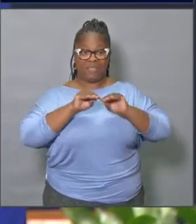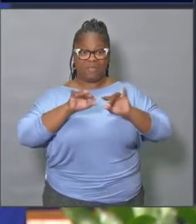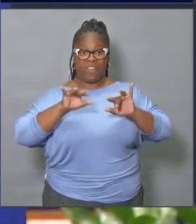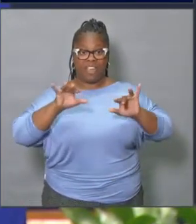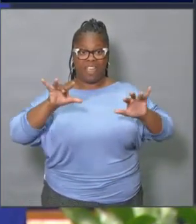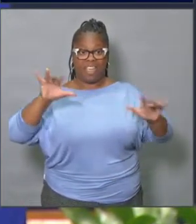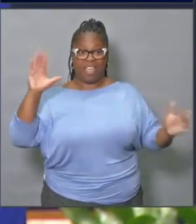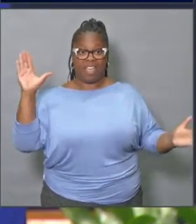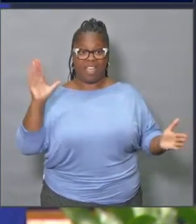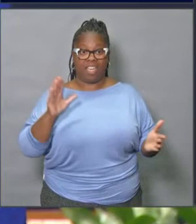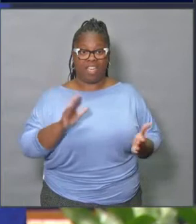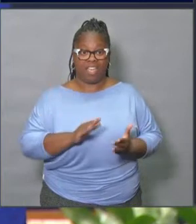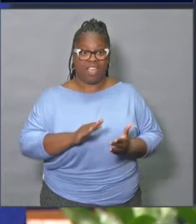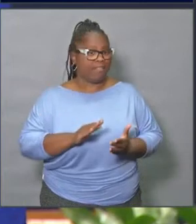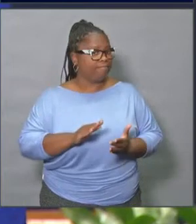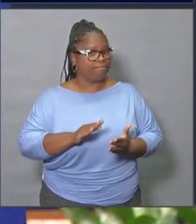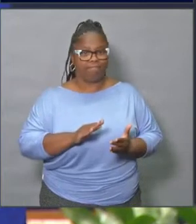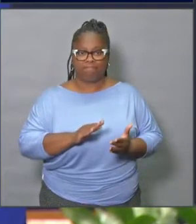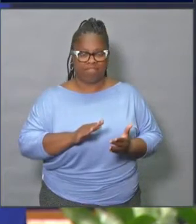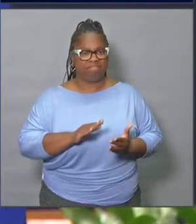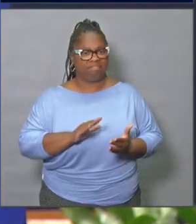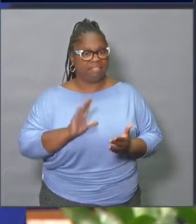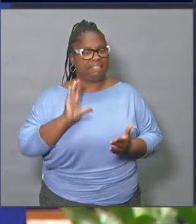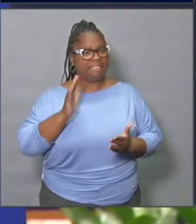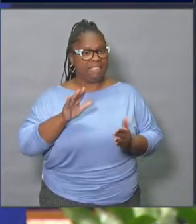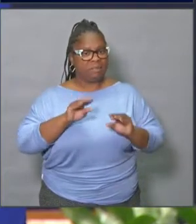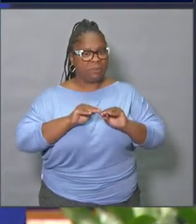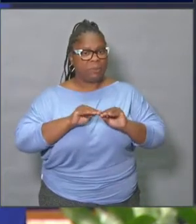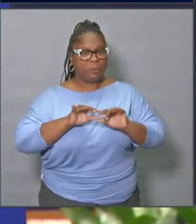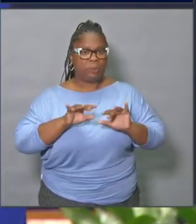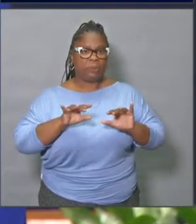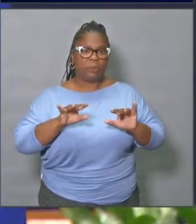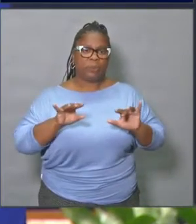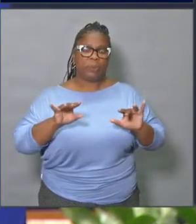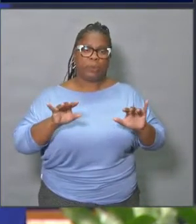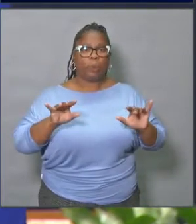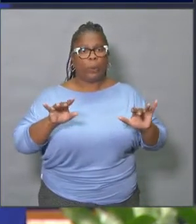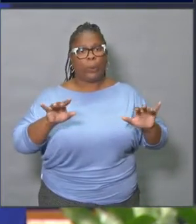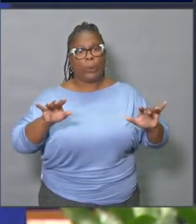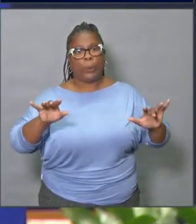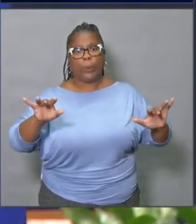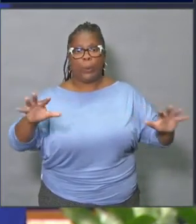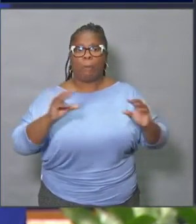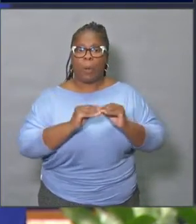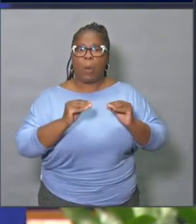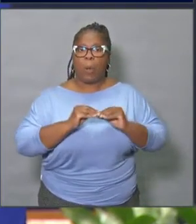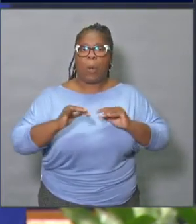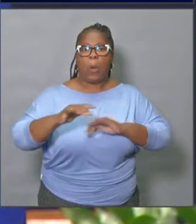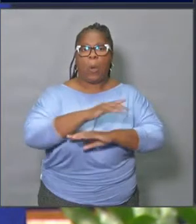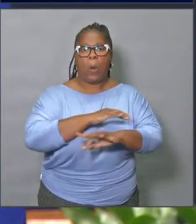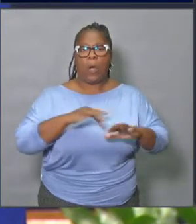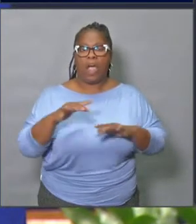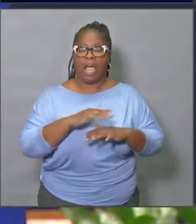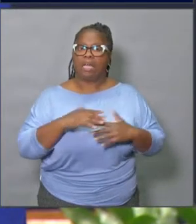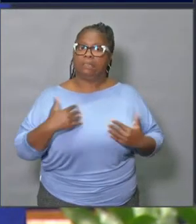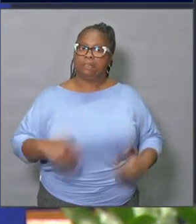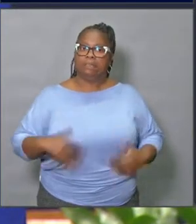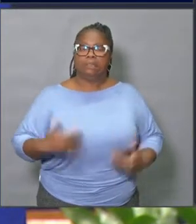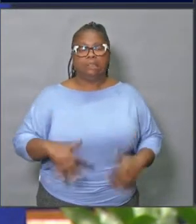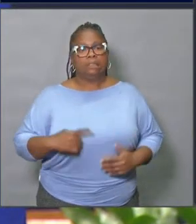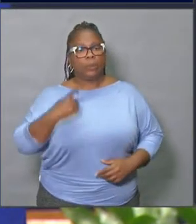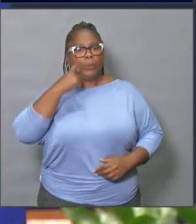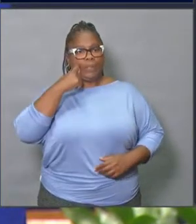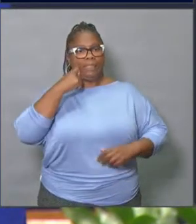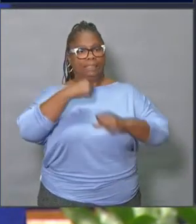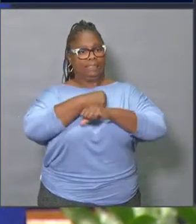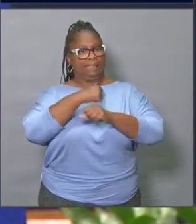to increase gradually over time. Again, if transmission has indeed increased, as the recent data suggests